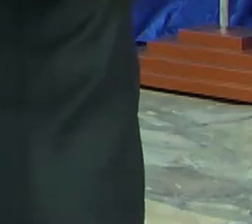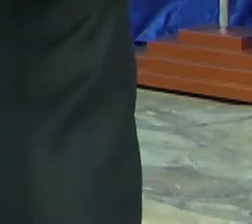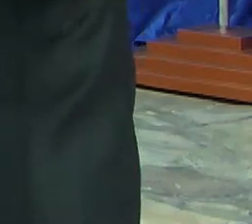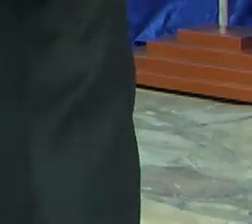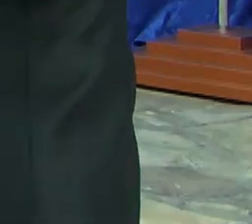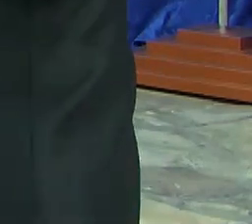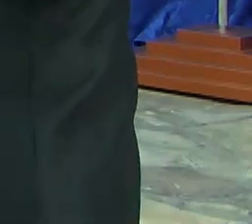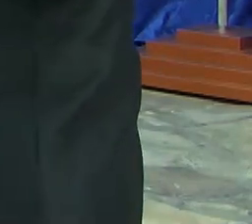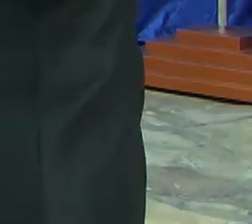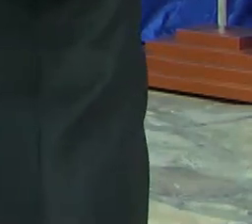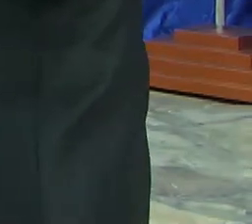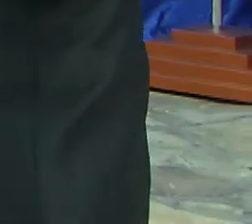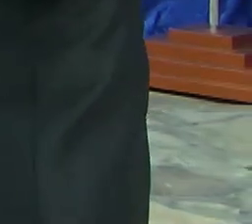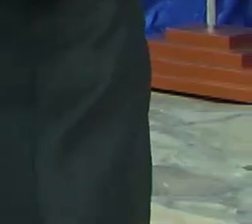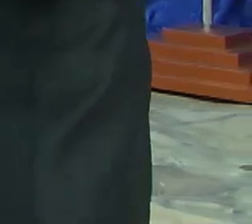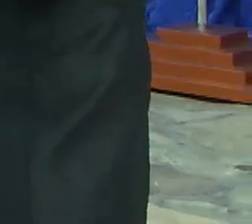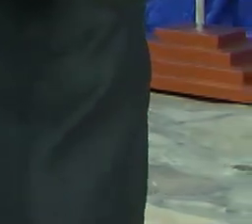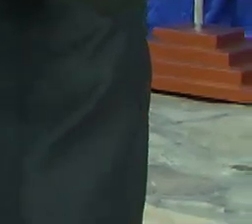the...